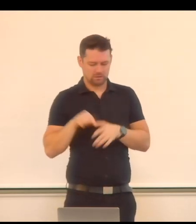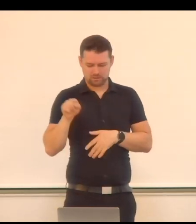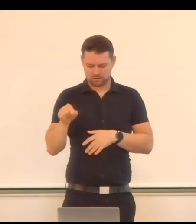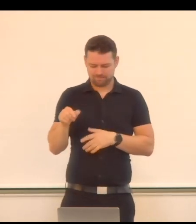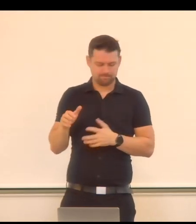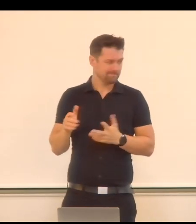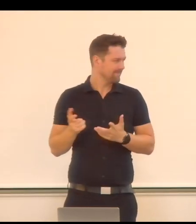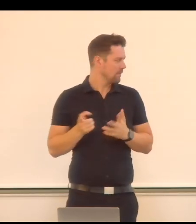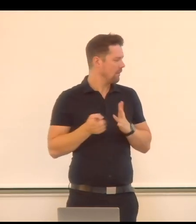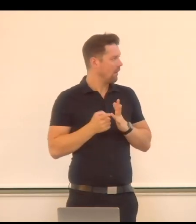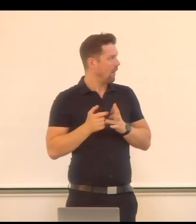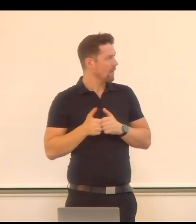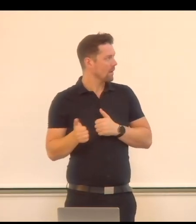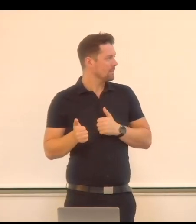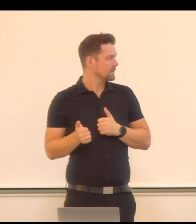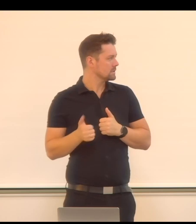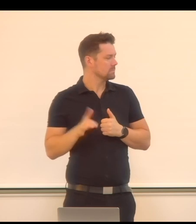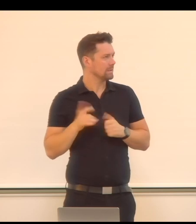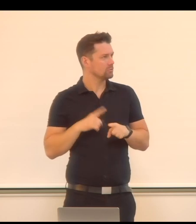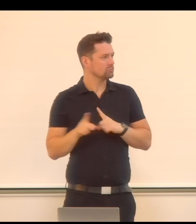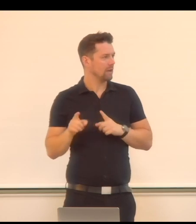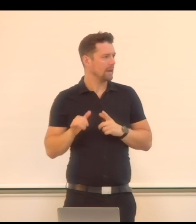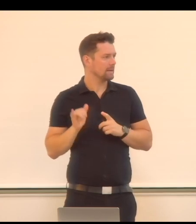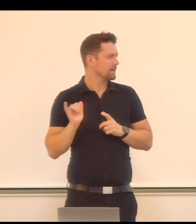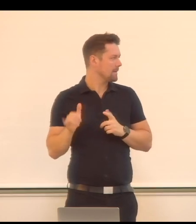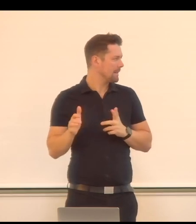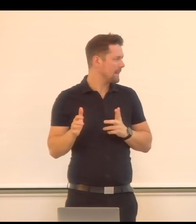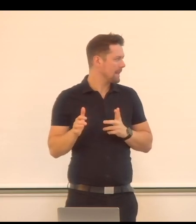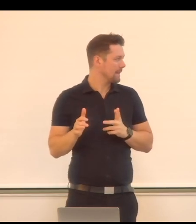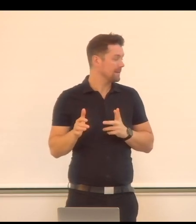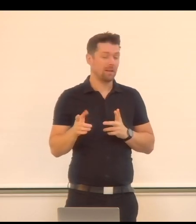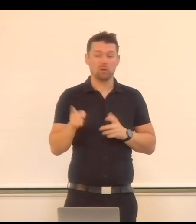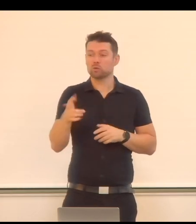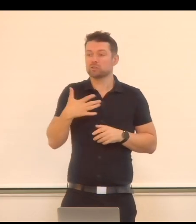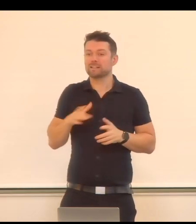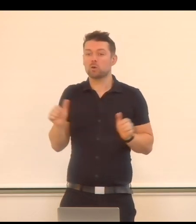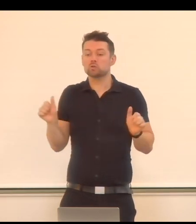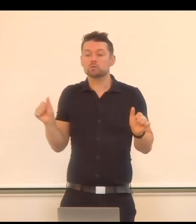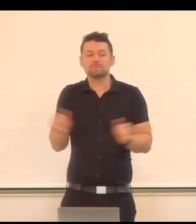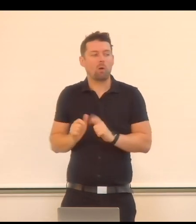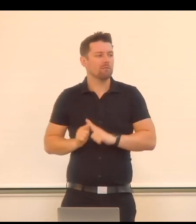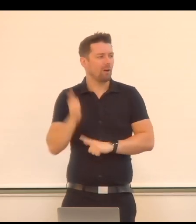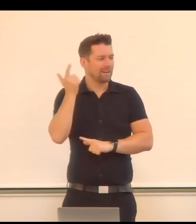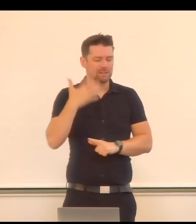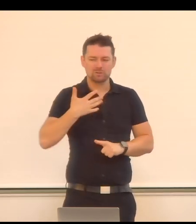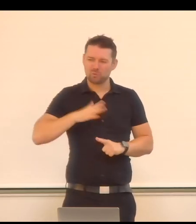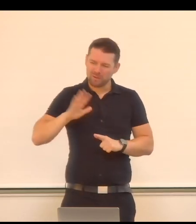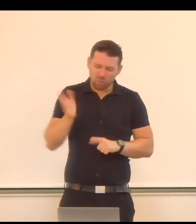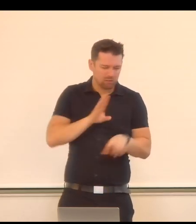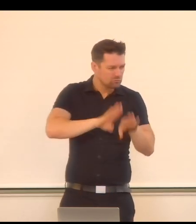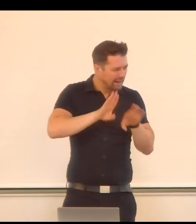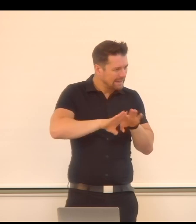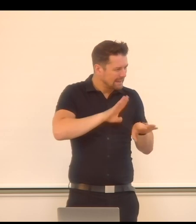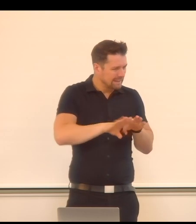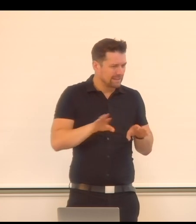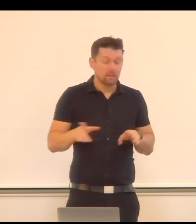what other companies are doing suborbital flights, but I think you just need a smaller rocket, and you don't need all the training and all the systems training that